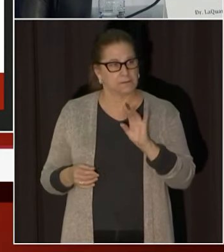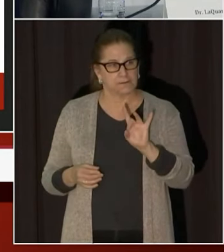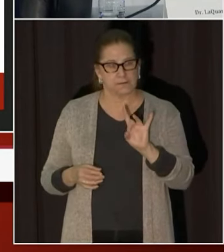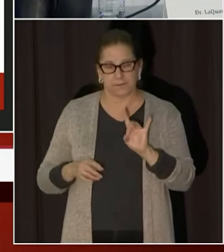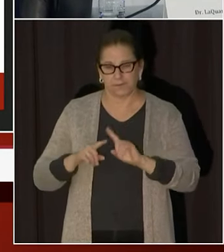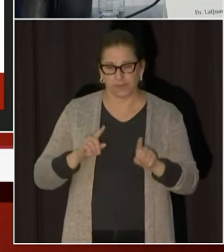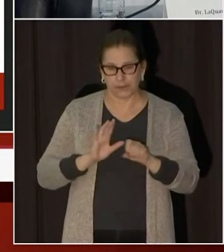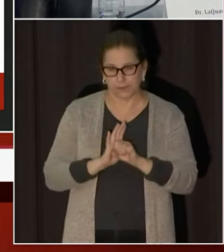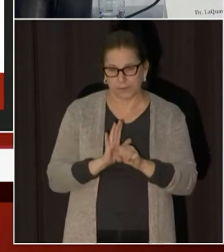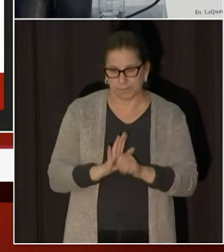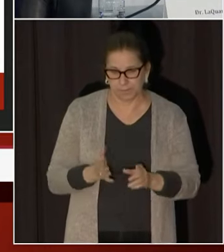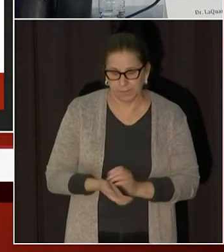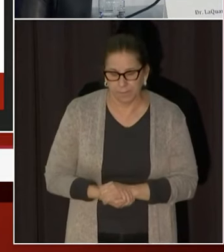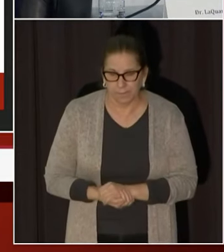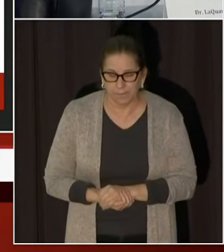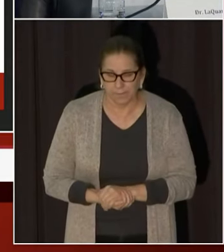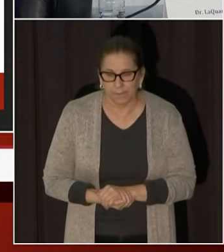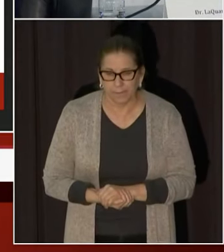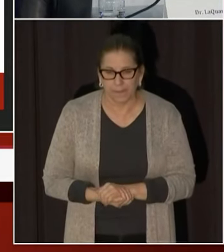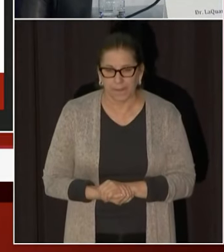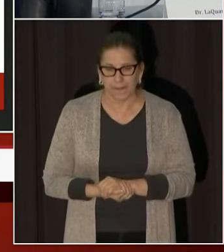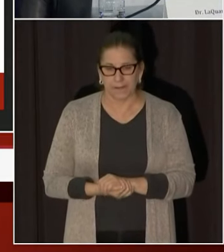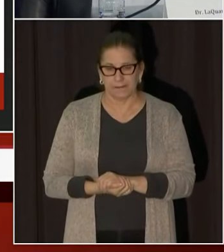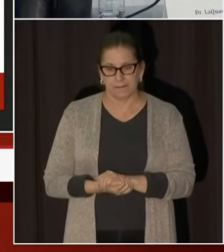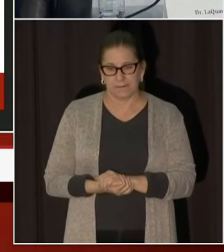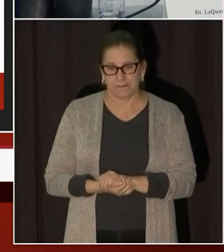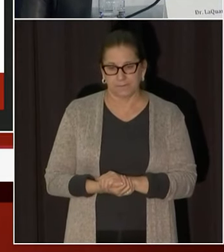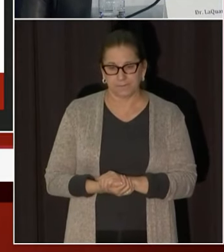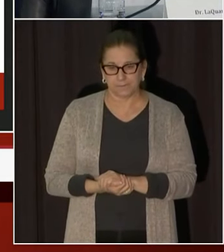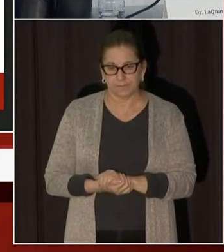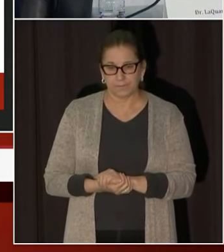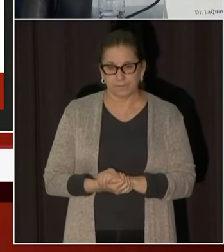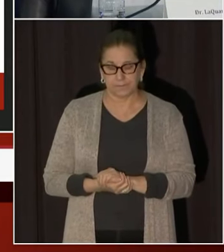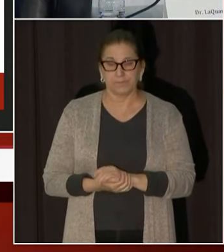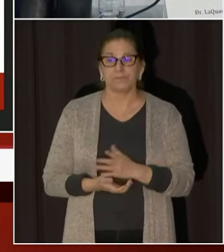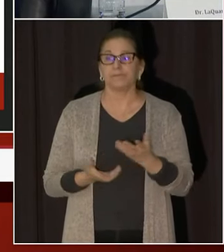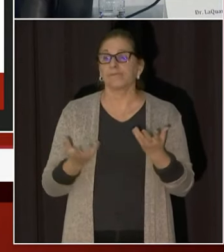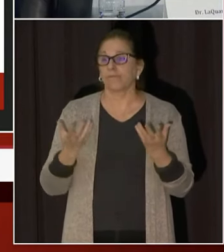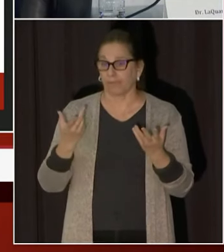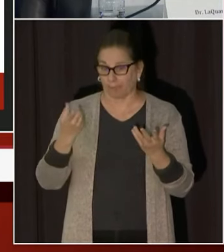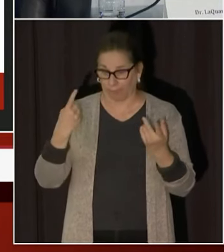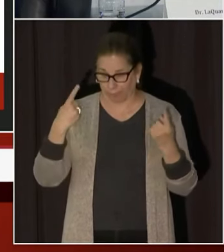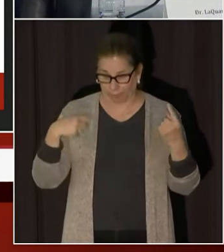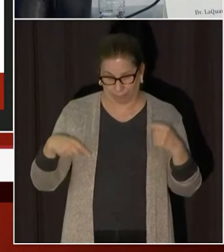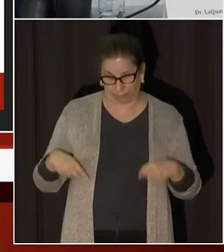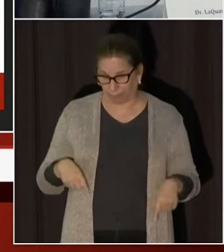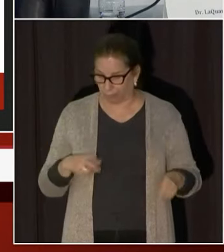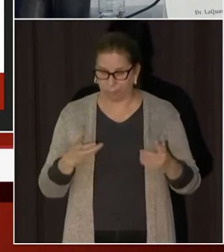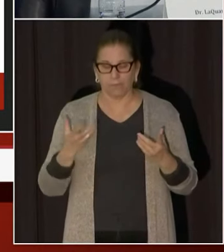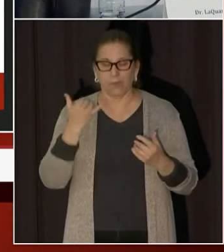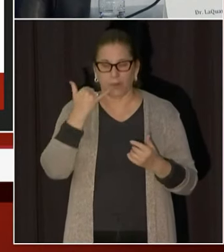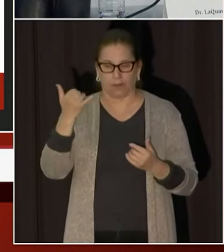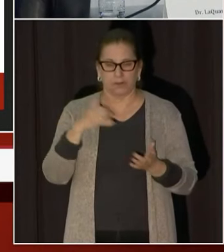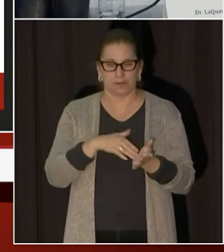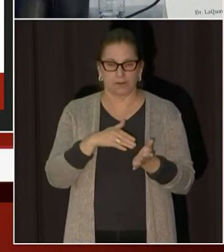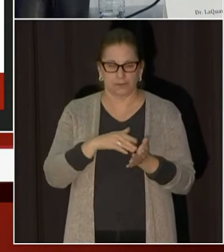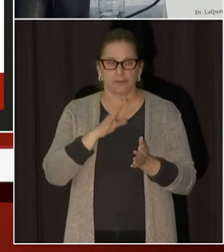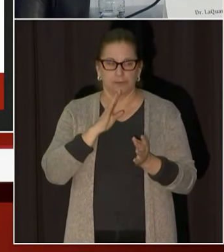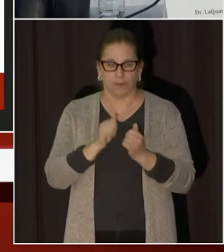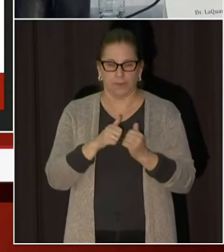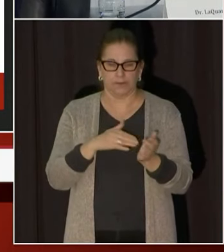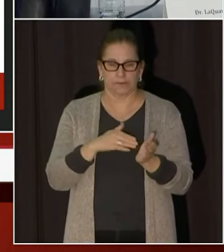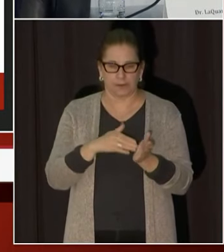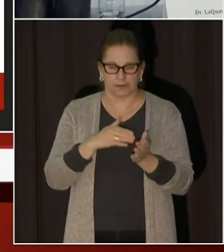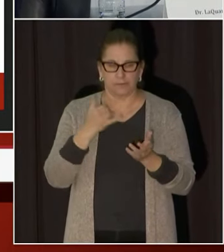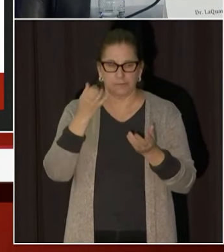we really want you to speak with someone to help you make a decision. And if you are a healthcare provider in our community and someone calls on